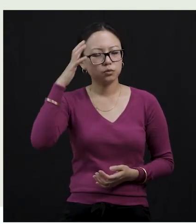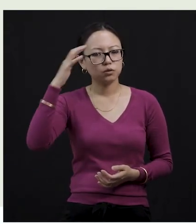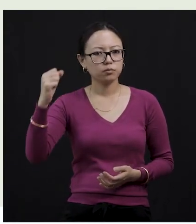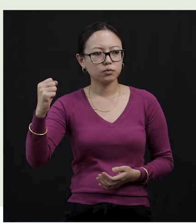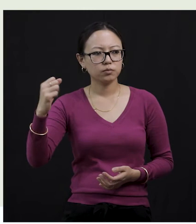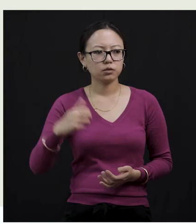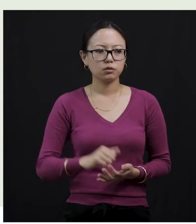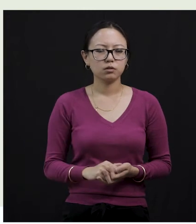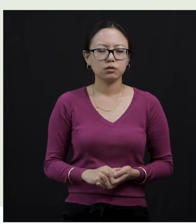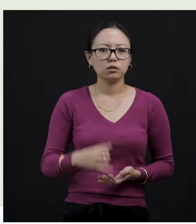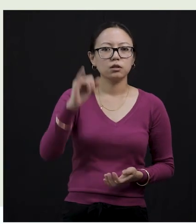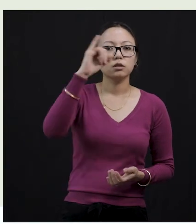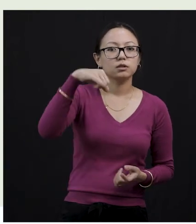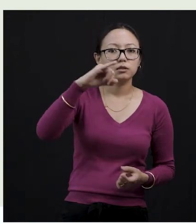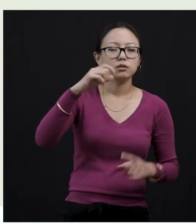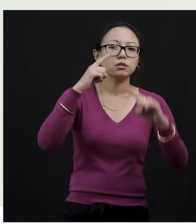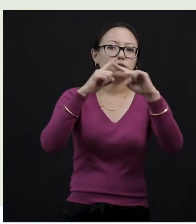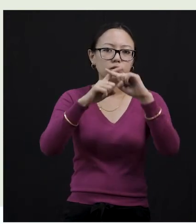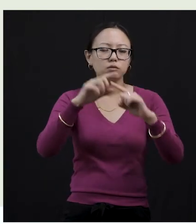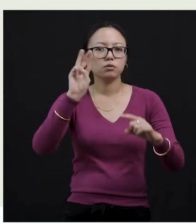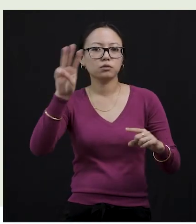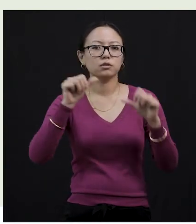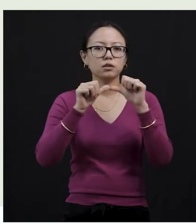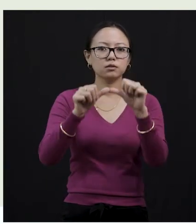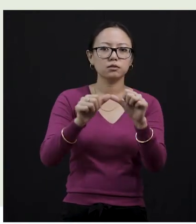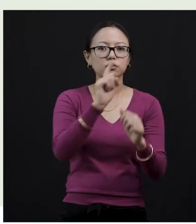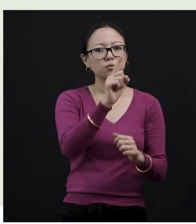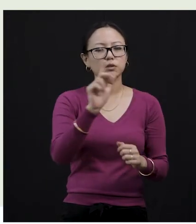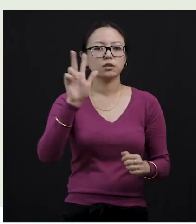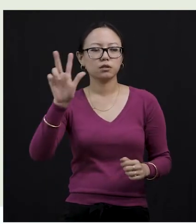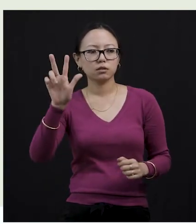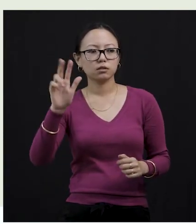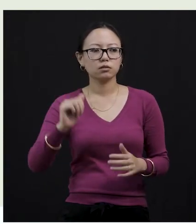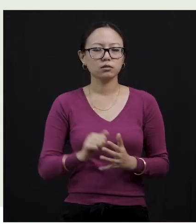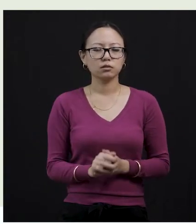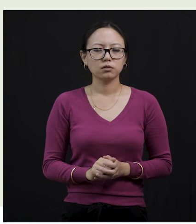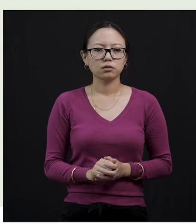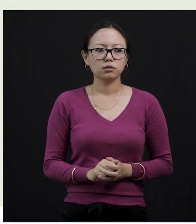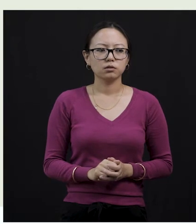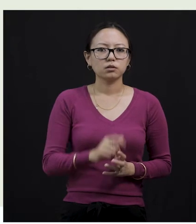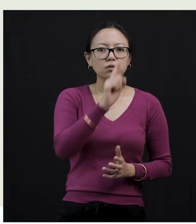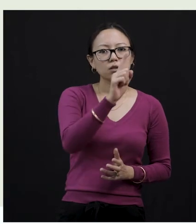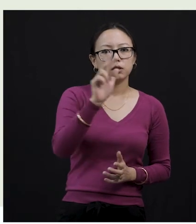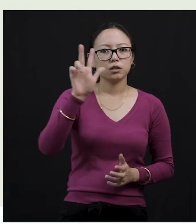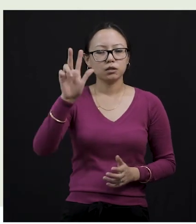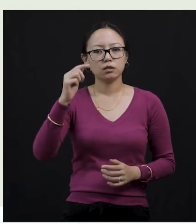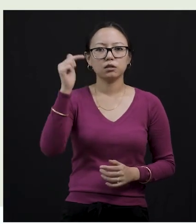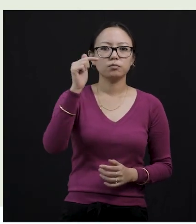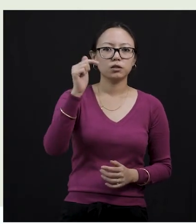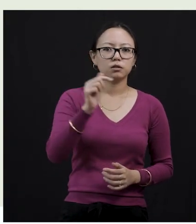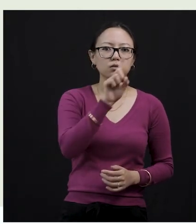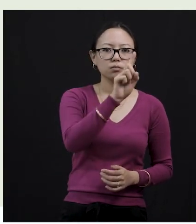6 into 3s are 18. Am I right? Okay, then when you will minus them, 18